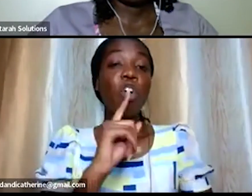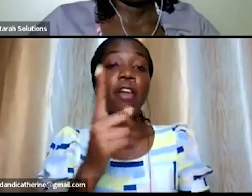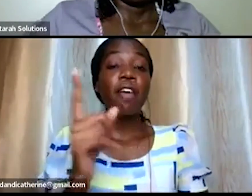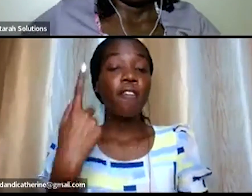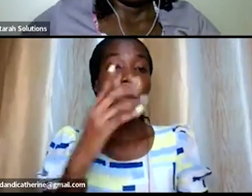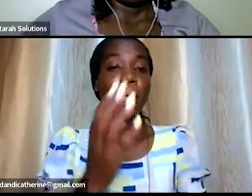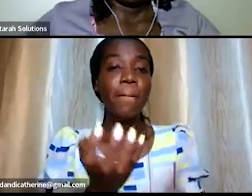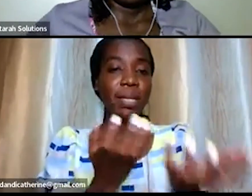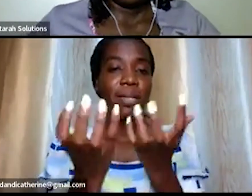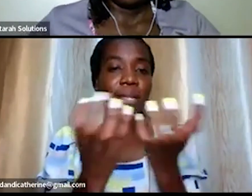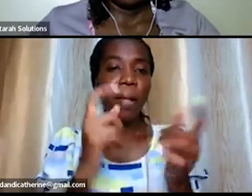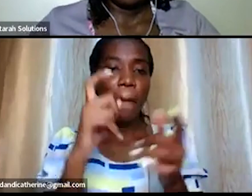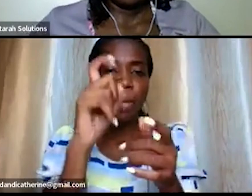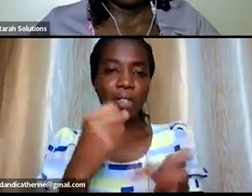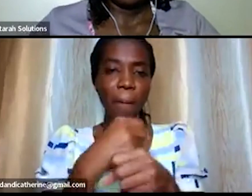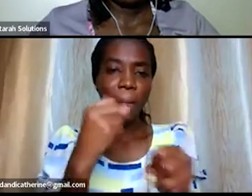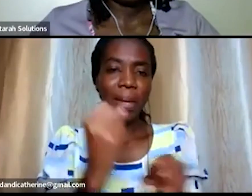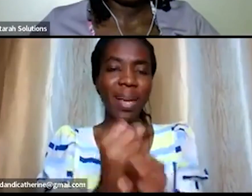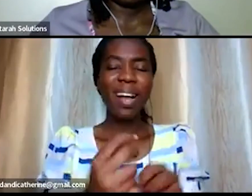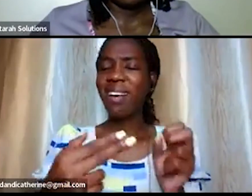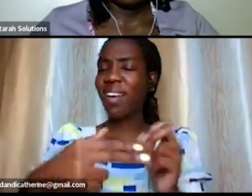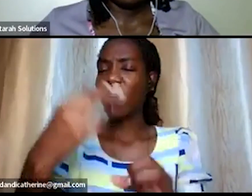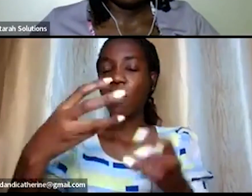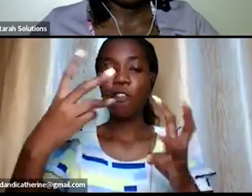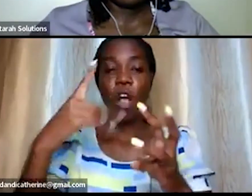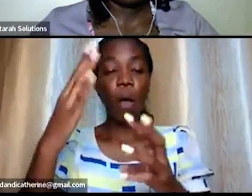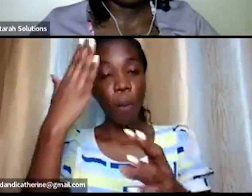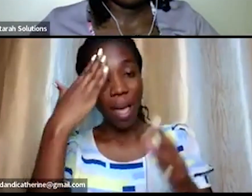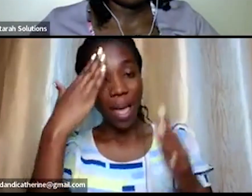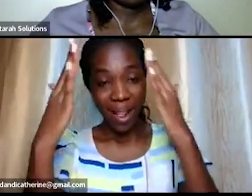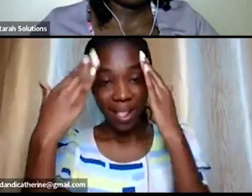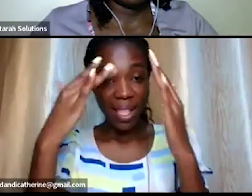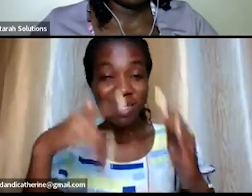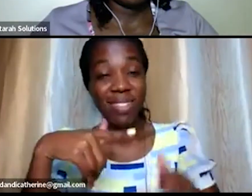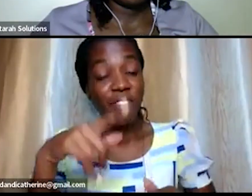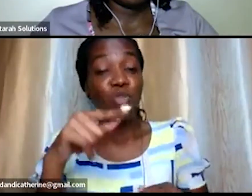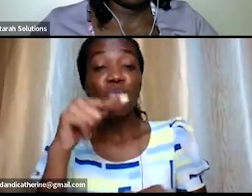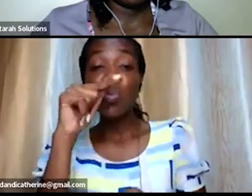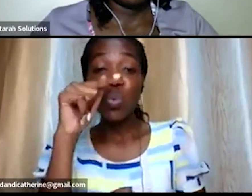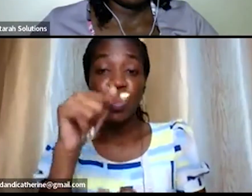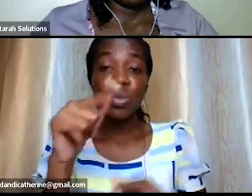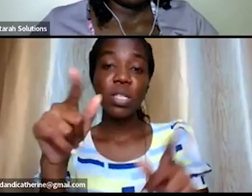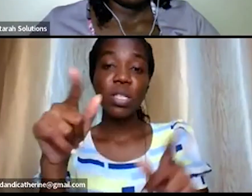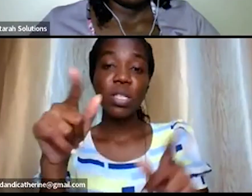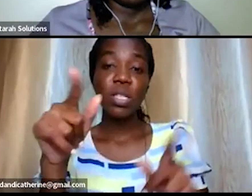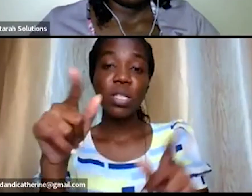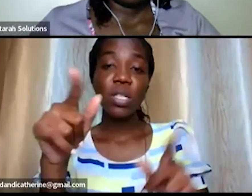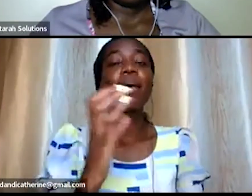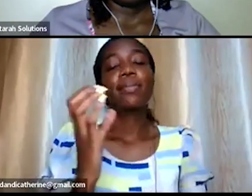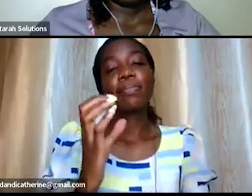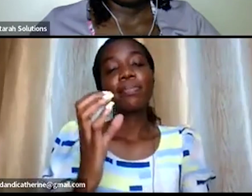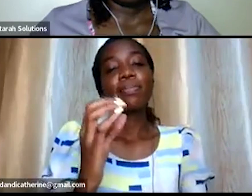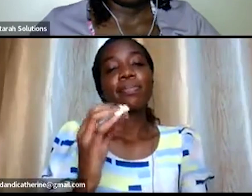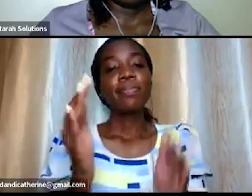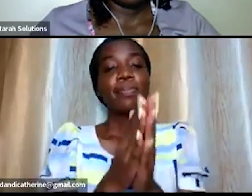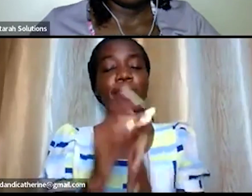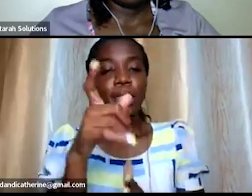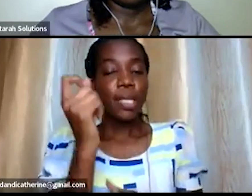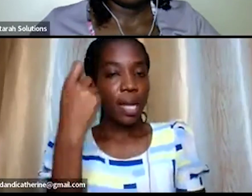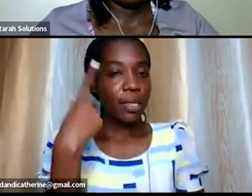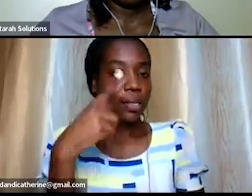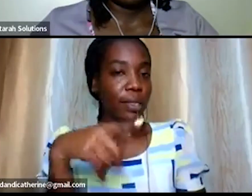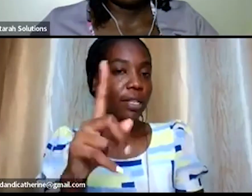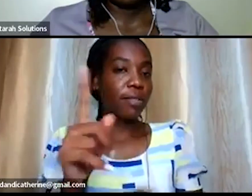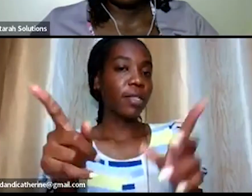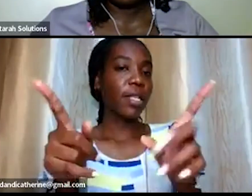create a heightened state of awareness of yourself. You as the client. You've got to understand yourself as well as